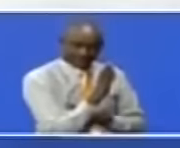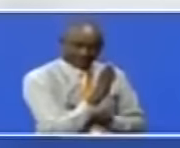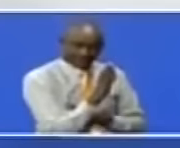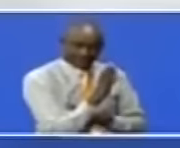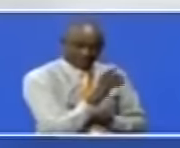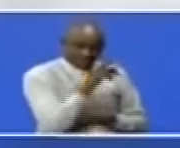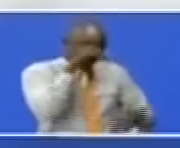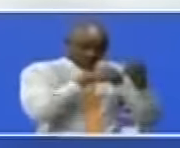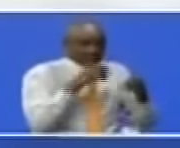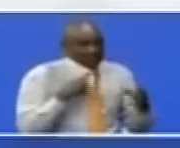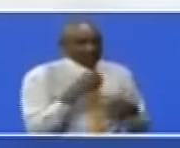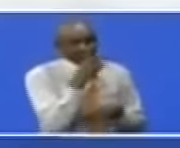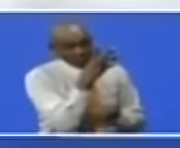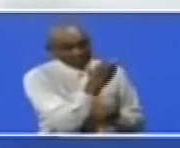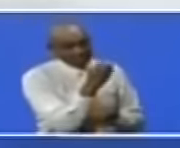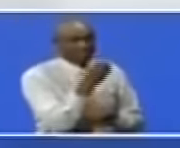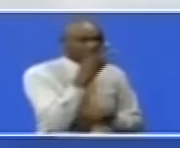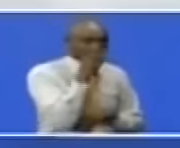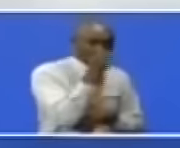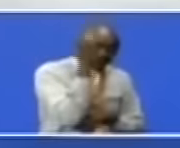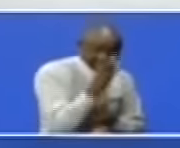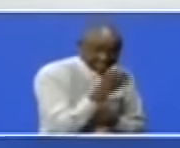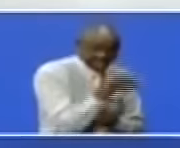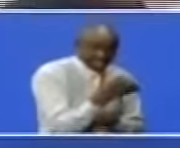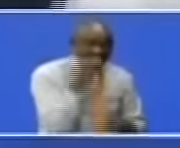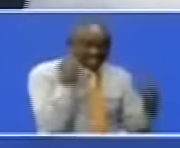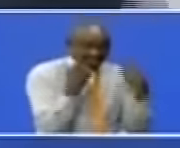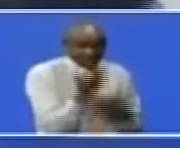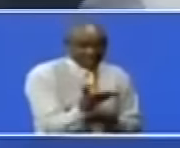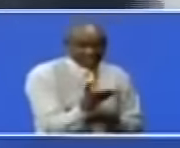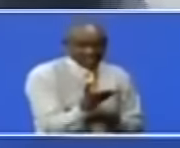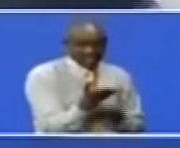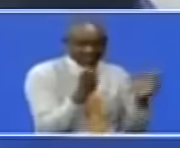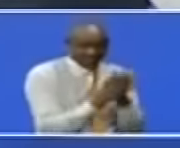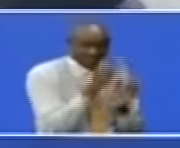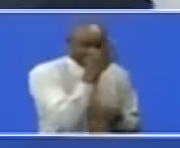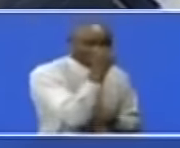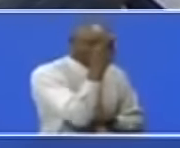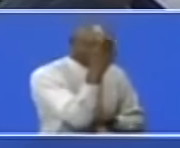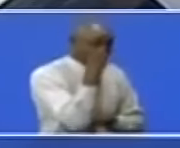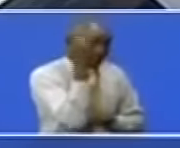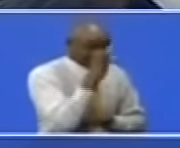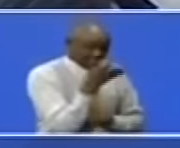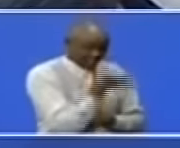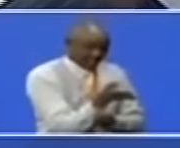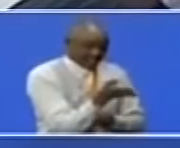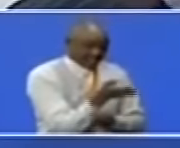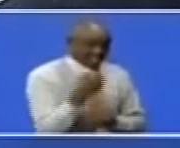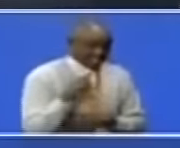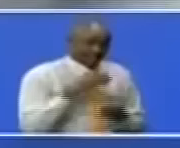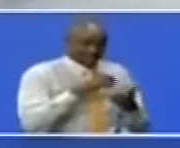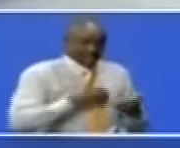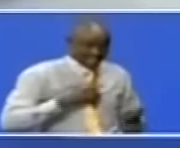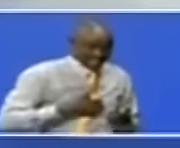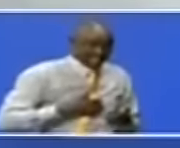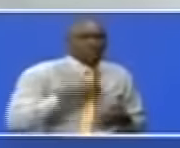away. So about 40, 50, 45% in Kericho, and some 30, 40% in Malindi.